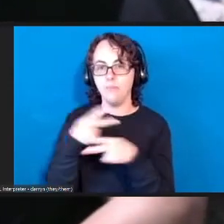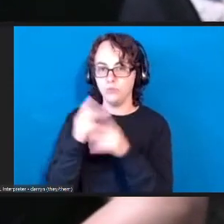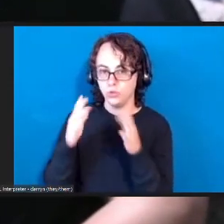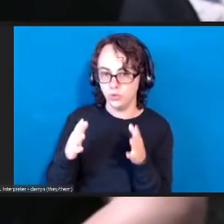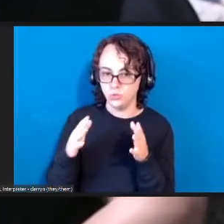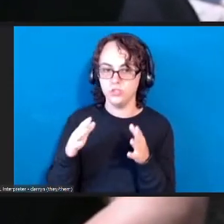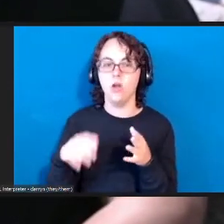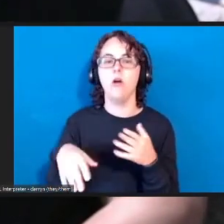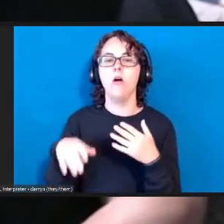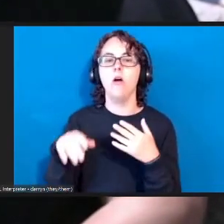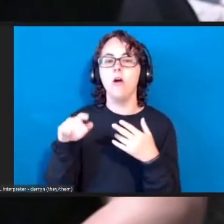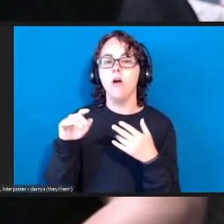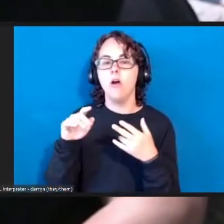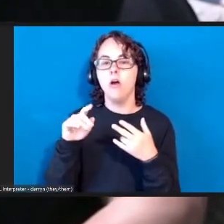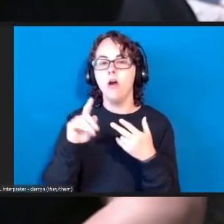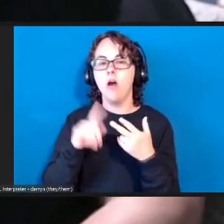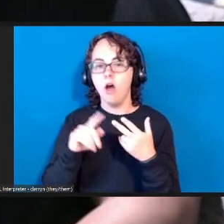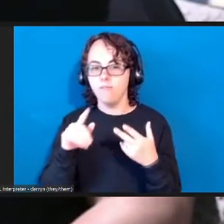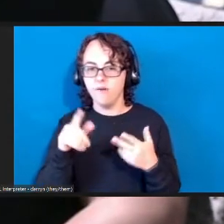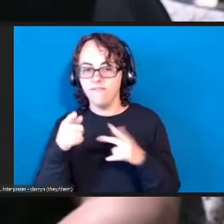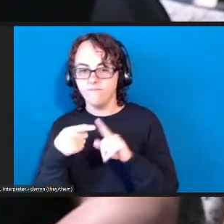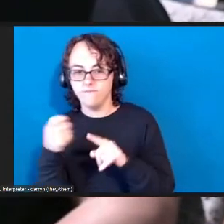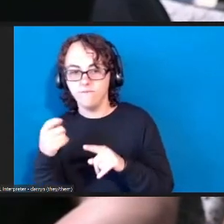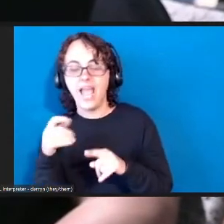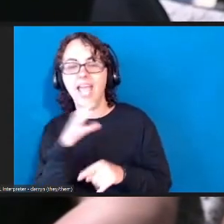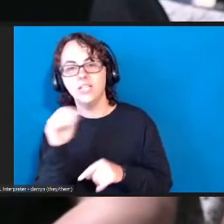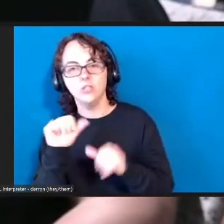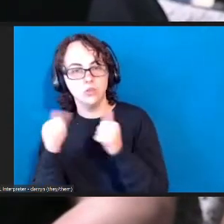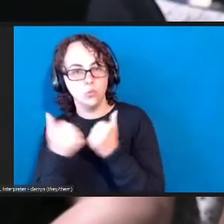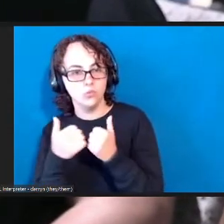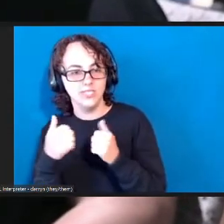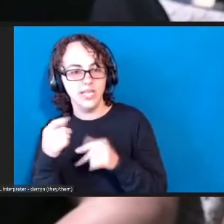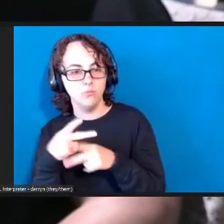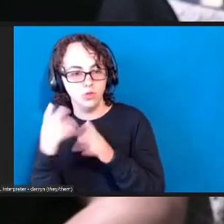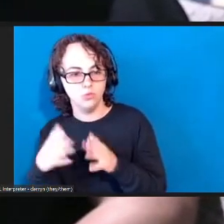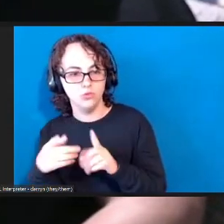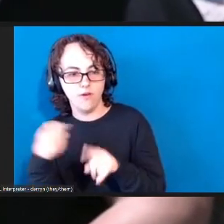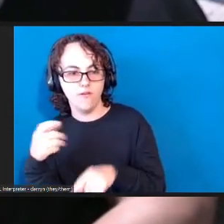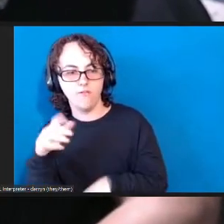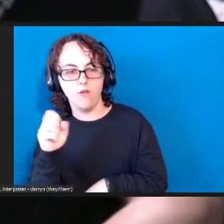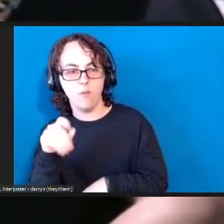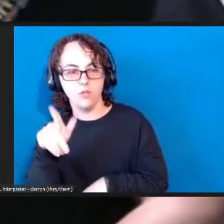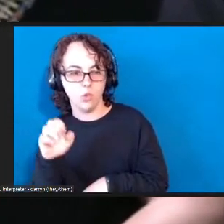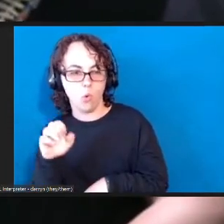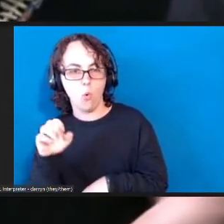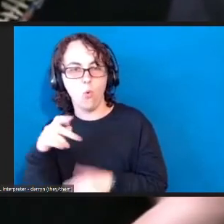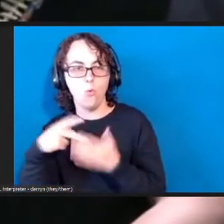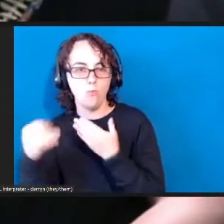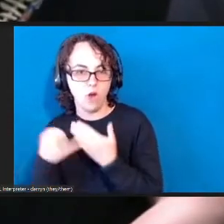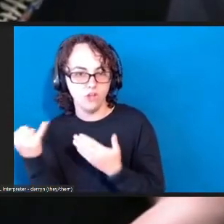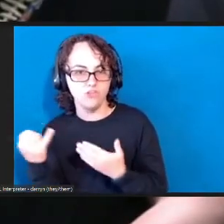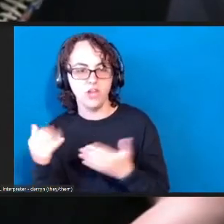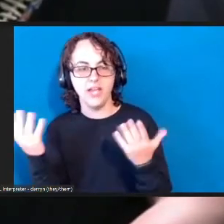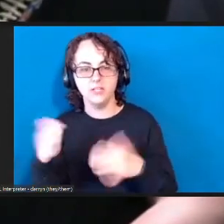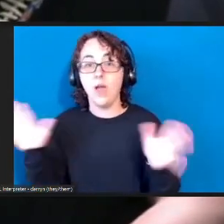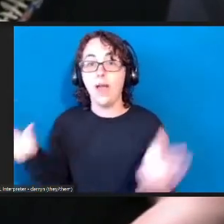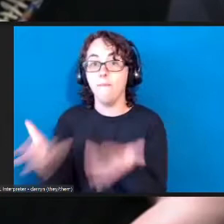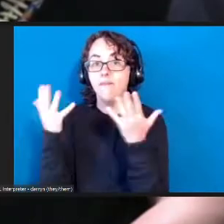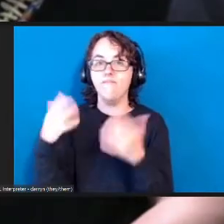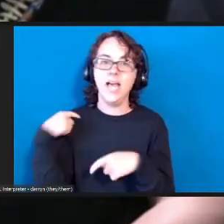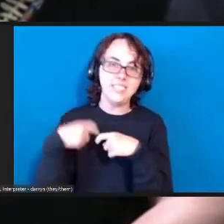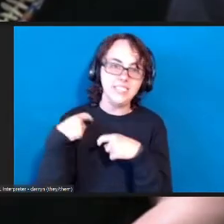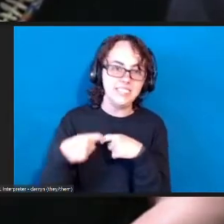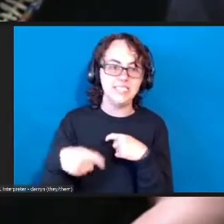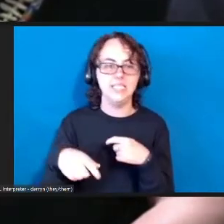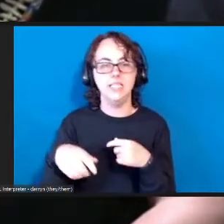the associate producer at the Soul Project, which is a national theater initiative dedicated to amplifying the voices of Latina playwrights and artists of color in New